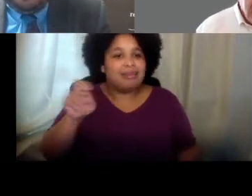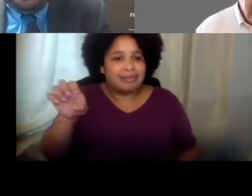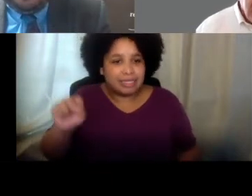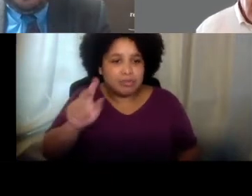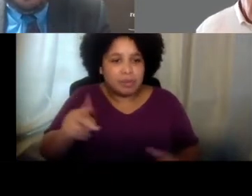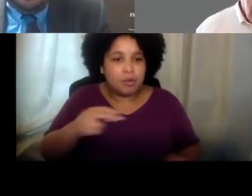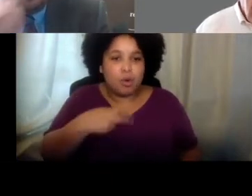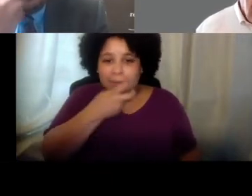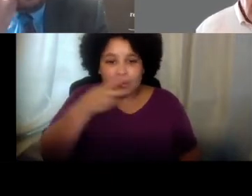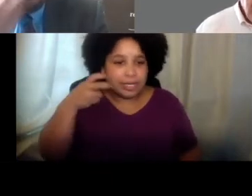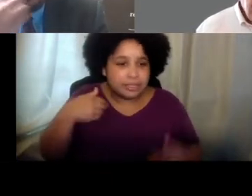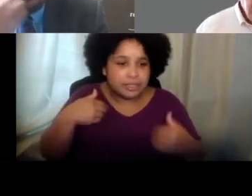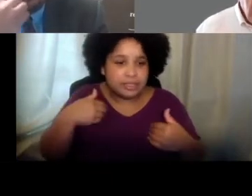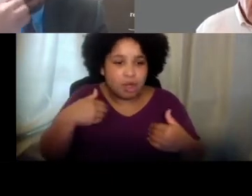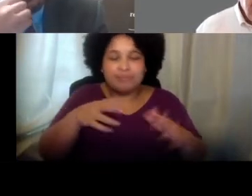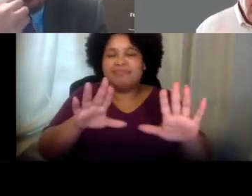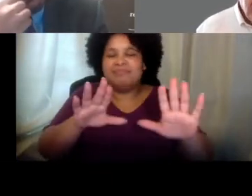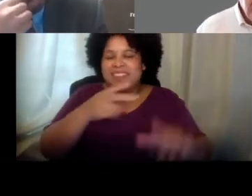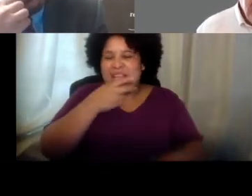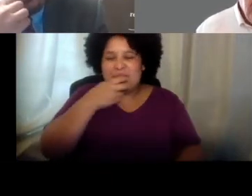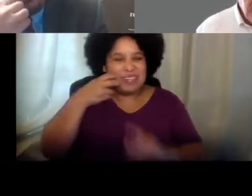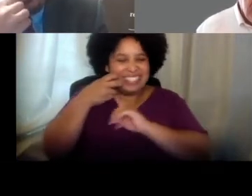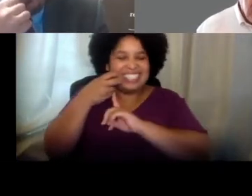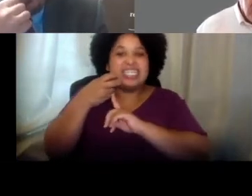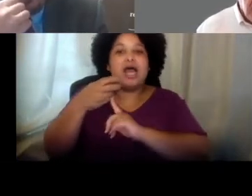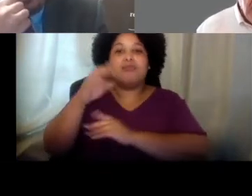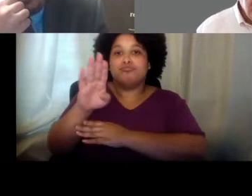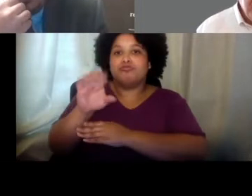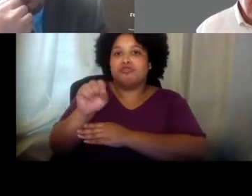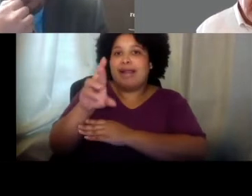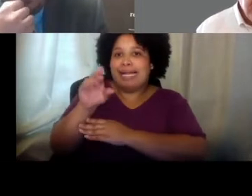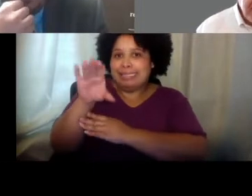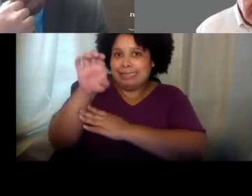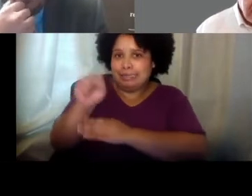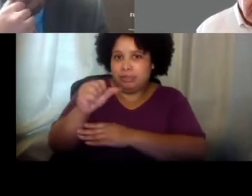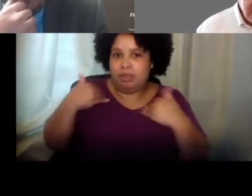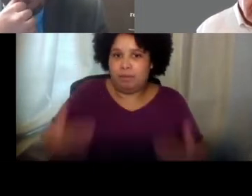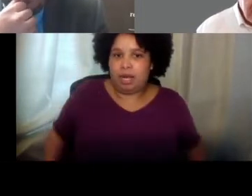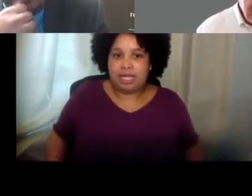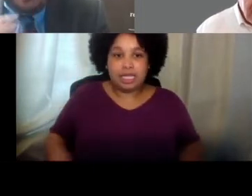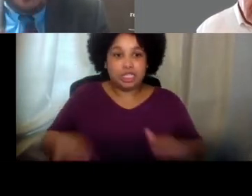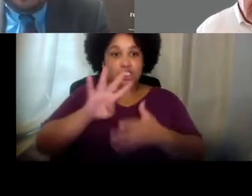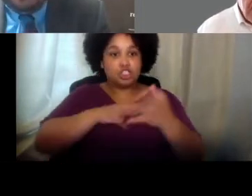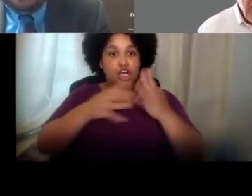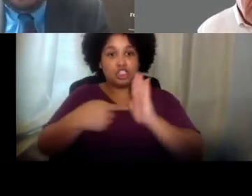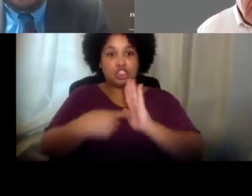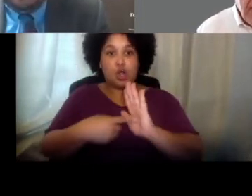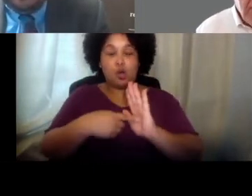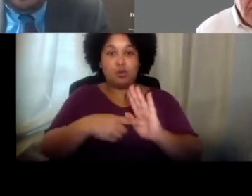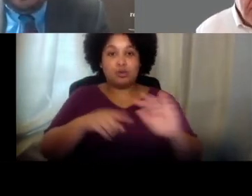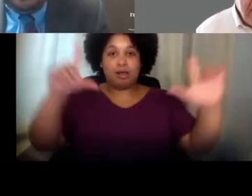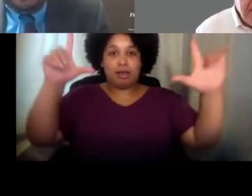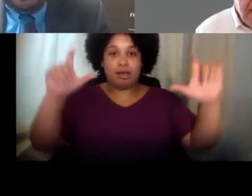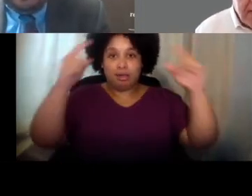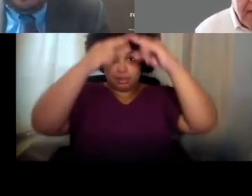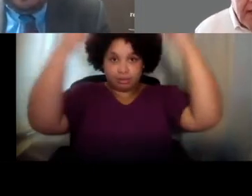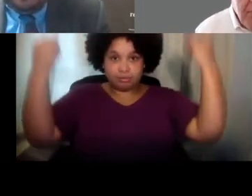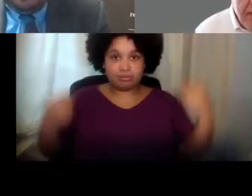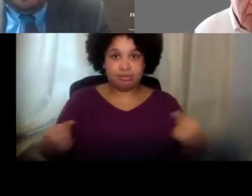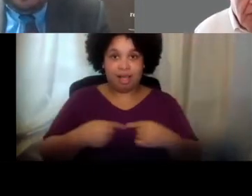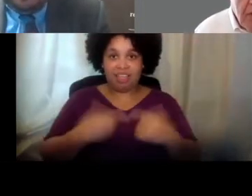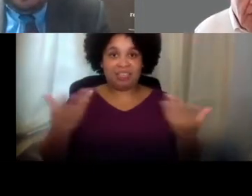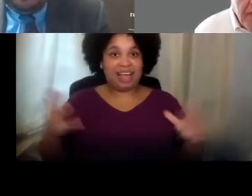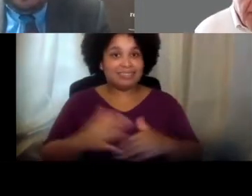braces. Now, this chart depicts people with just headshots. So when you look at them with just headshots, like